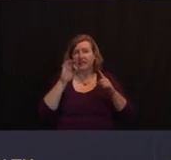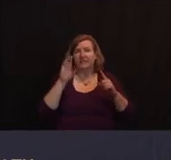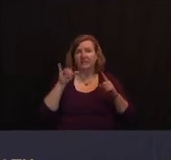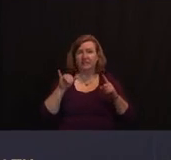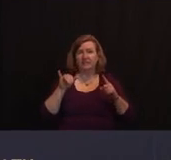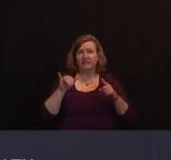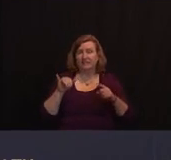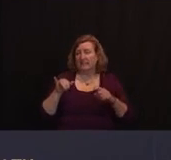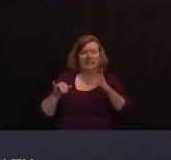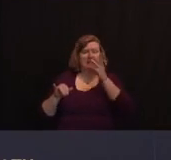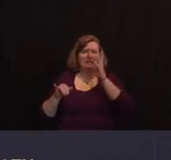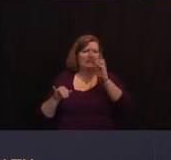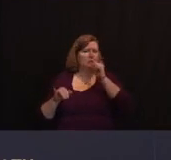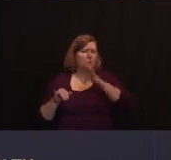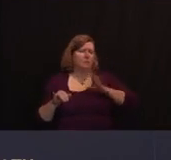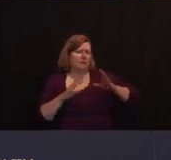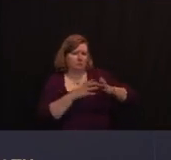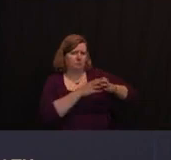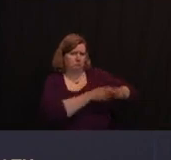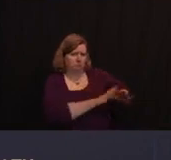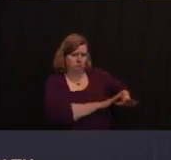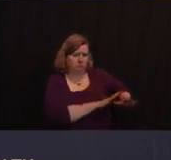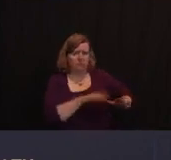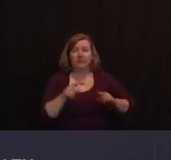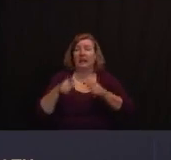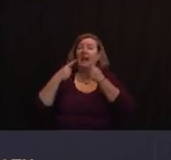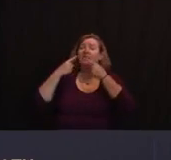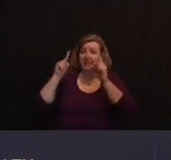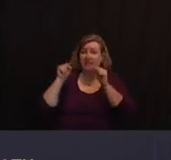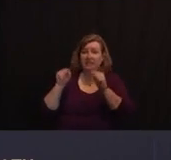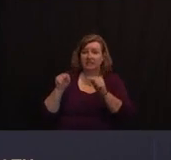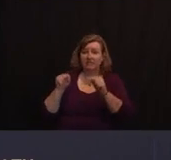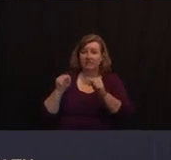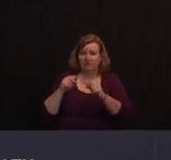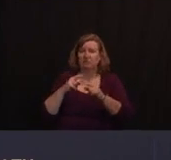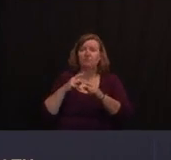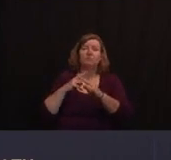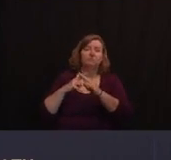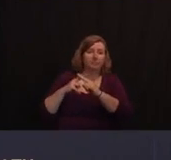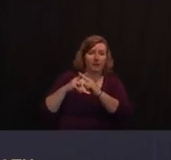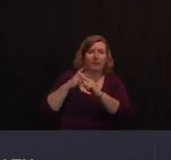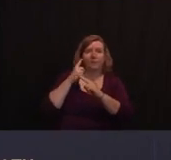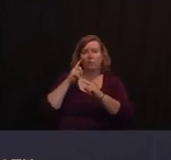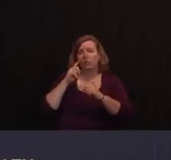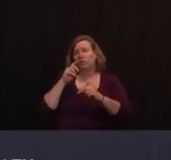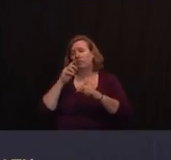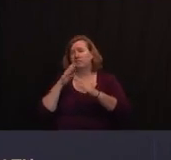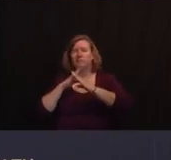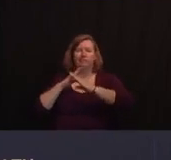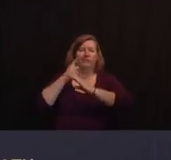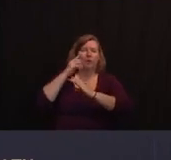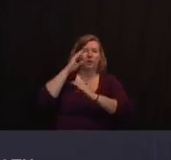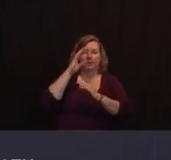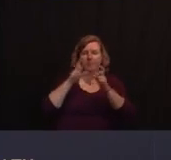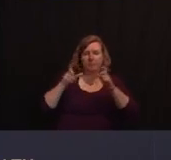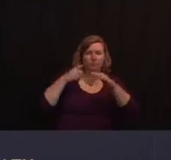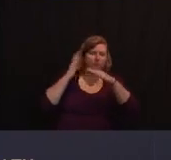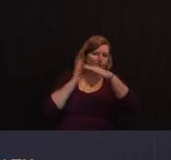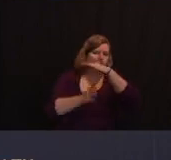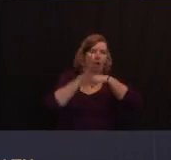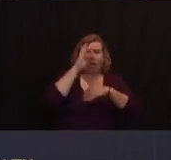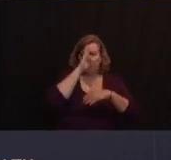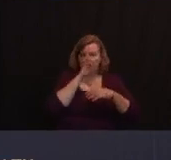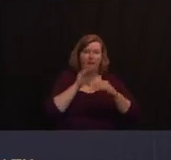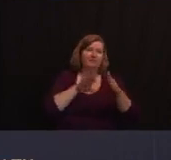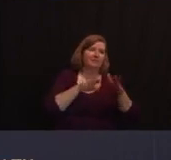taking very seriously, the efficacy against hospitalization, severe illness, death, all 3 of these vaccines are money